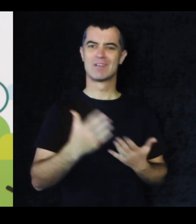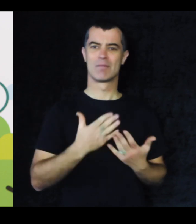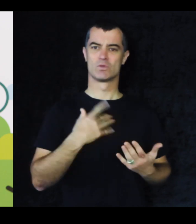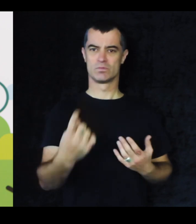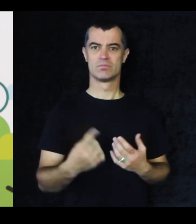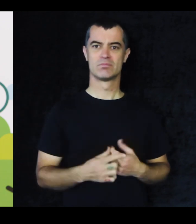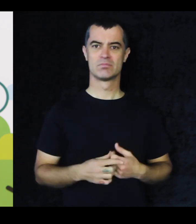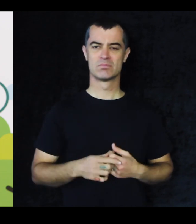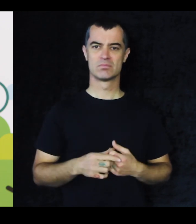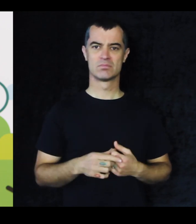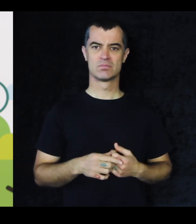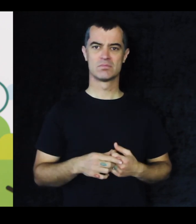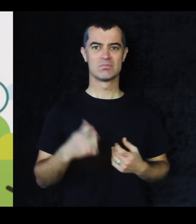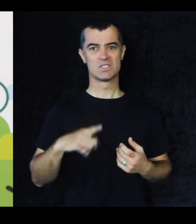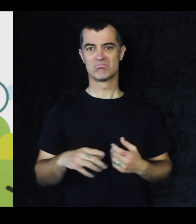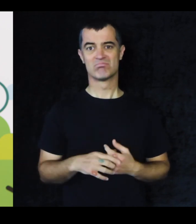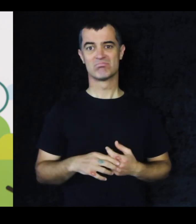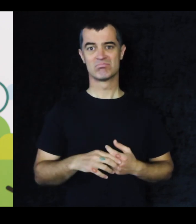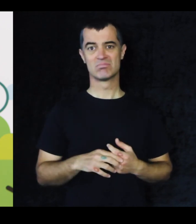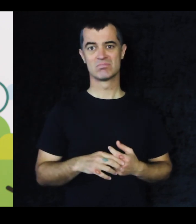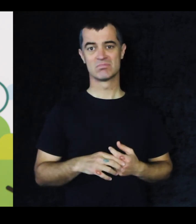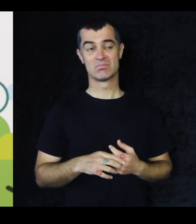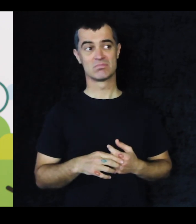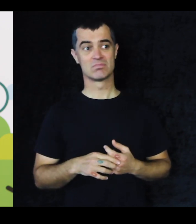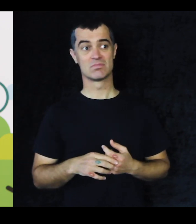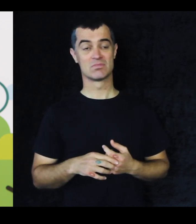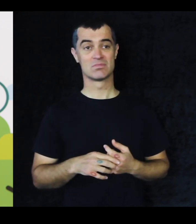It's individual. Because